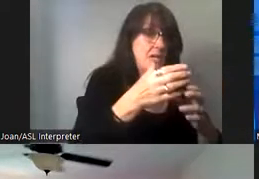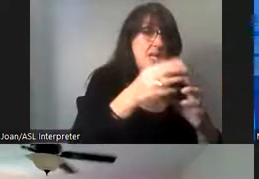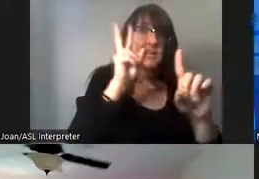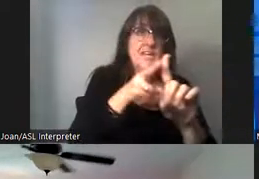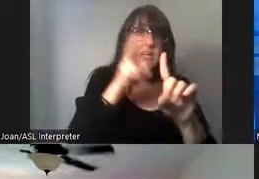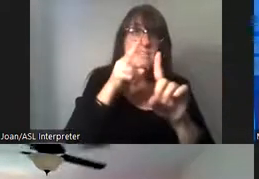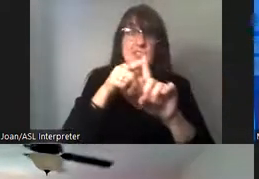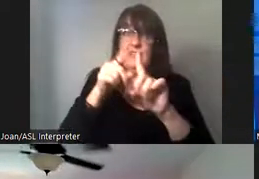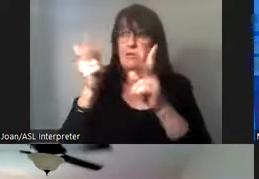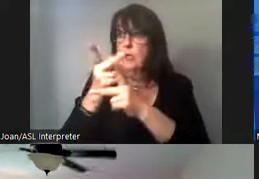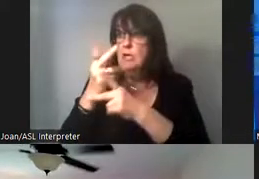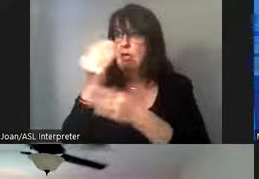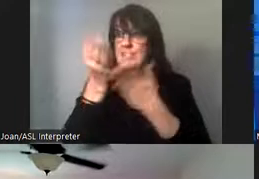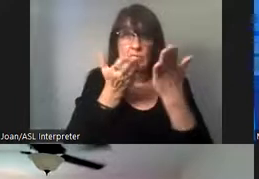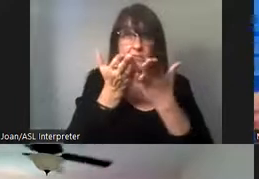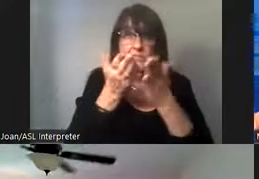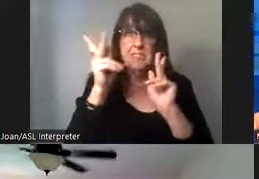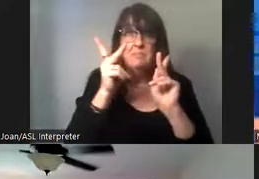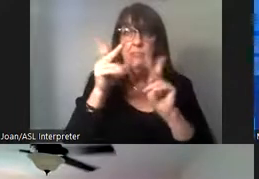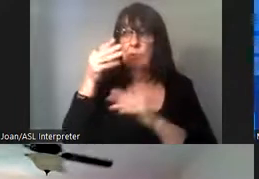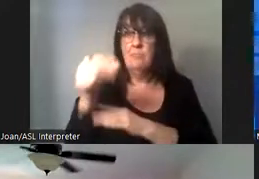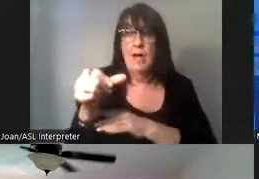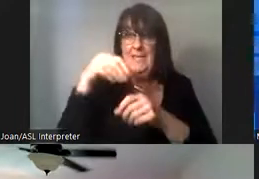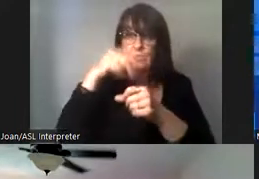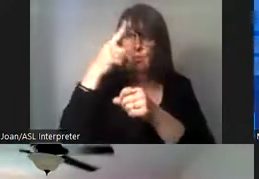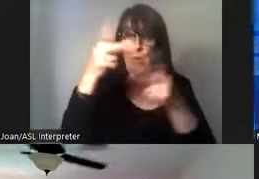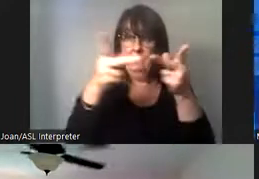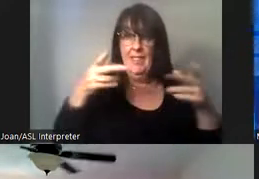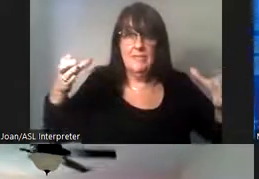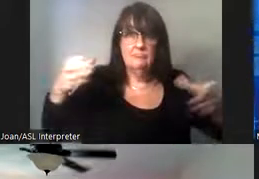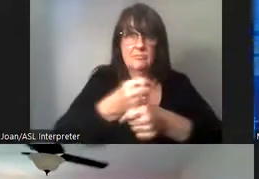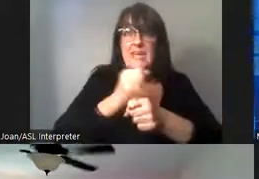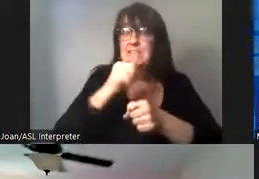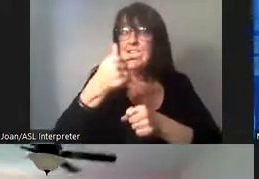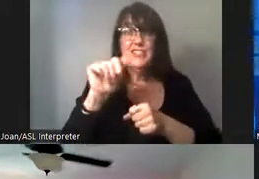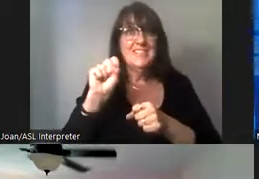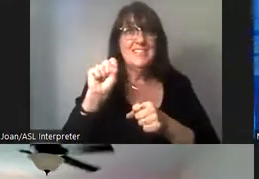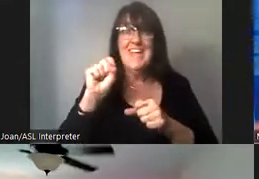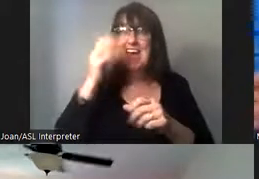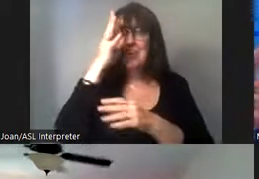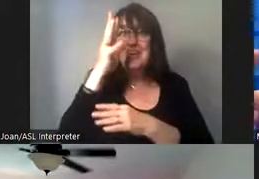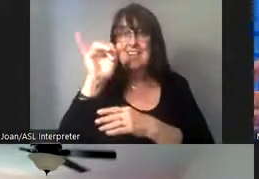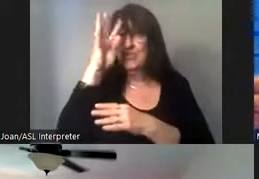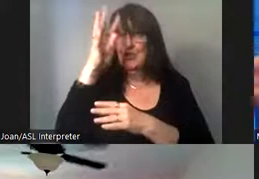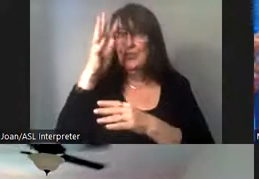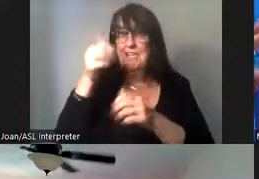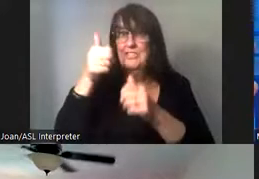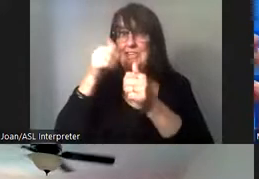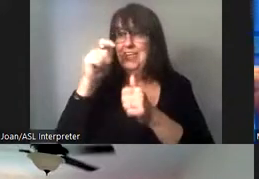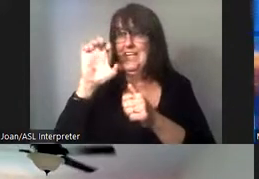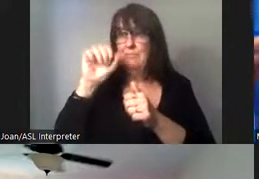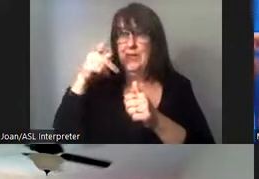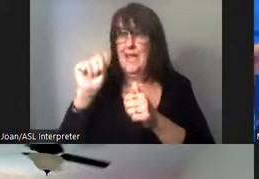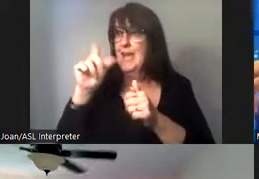the products and services that people buy into one place. So it's not GSA's creation. It's the creation of EPA and